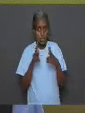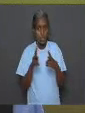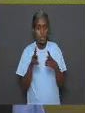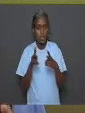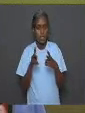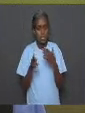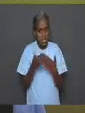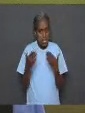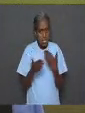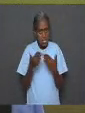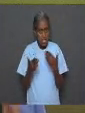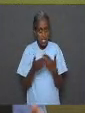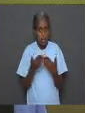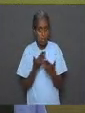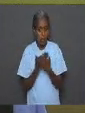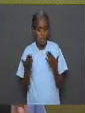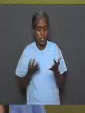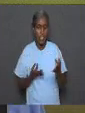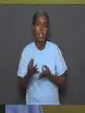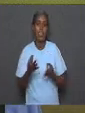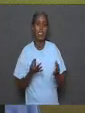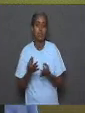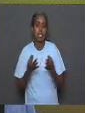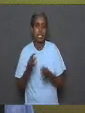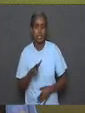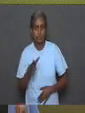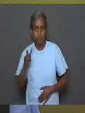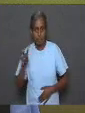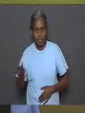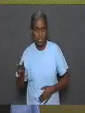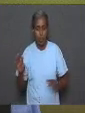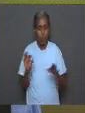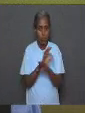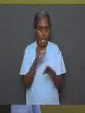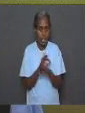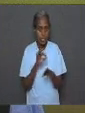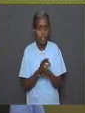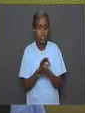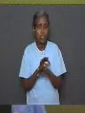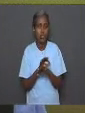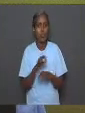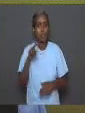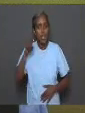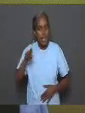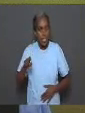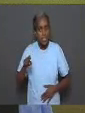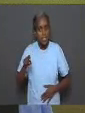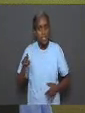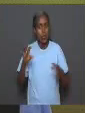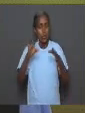is simply a matter of expressing the vector as a function of the